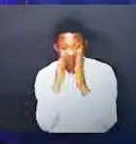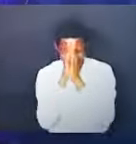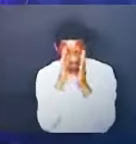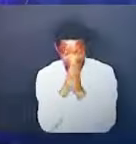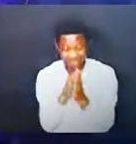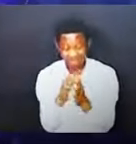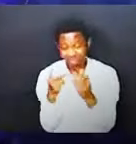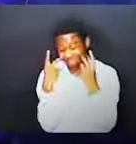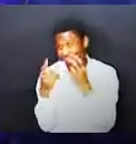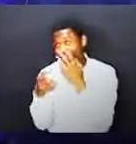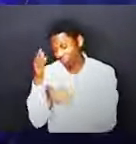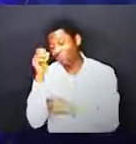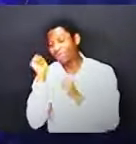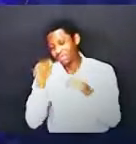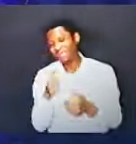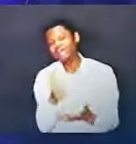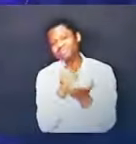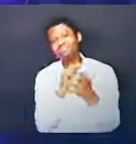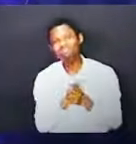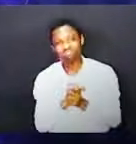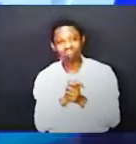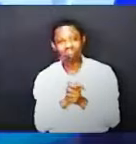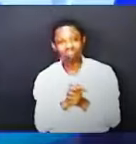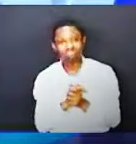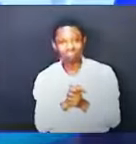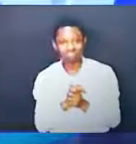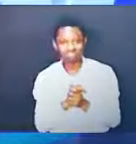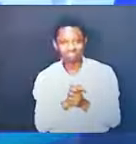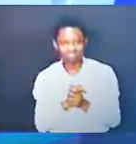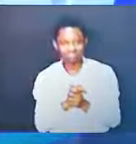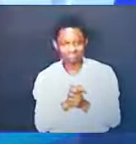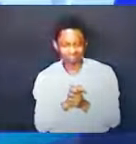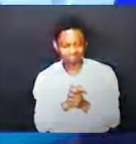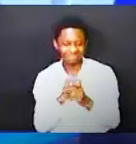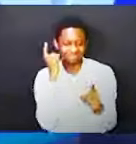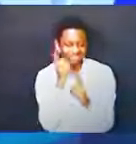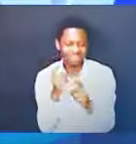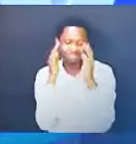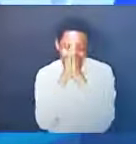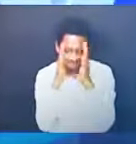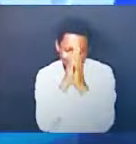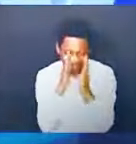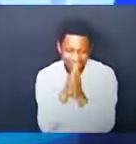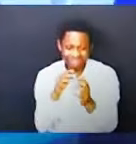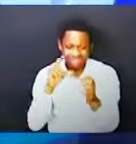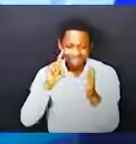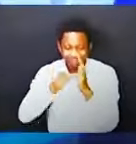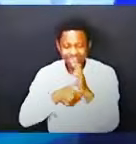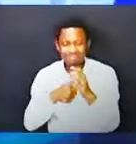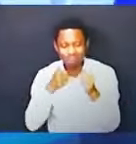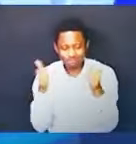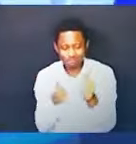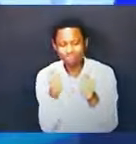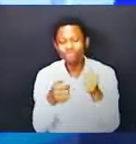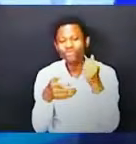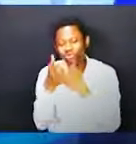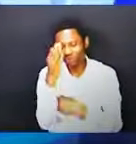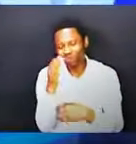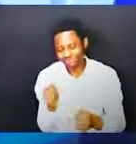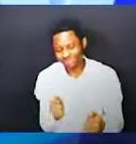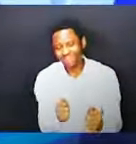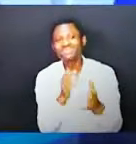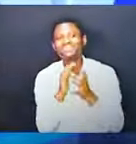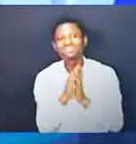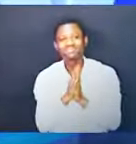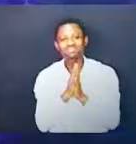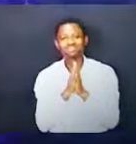You just pray. As the Lord leads you, just follow the leading of the Lord. Bomodia jibre bompai